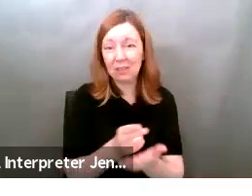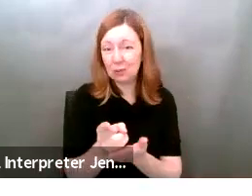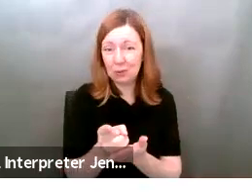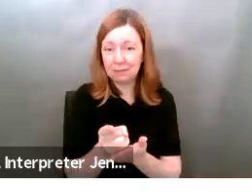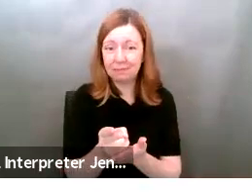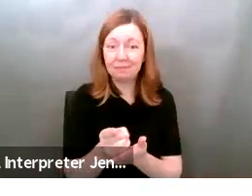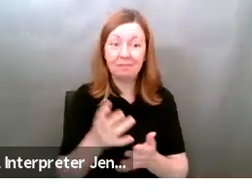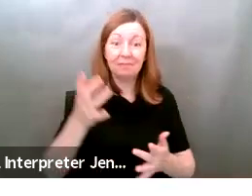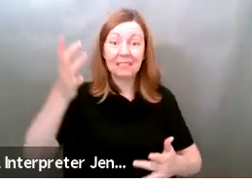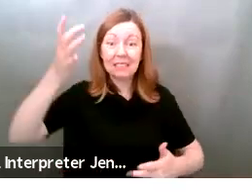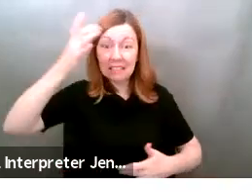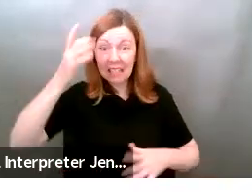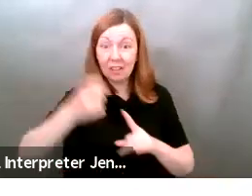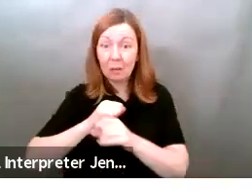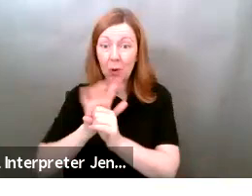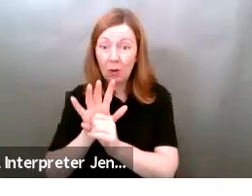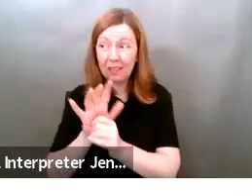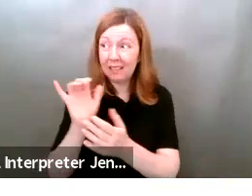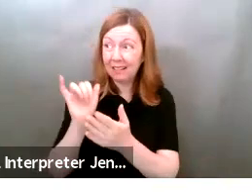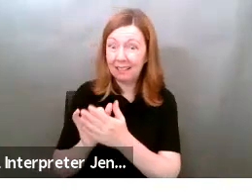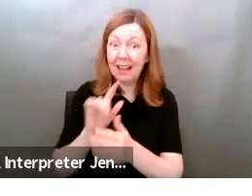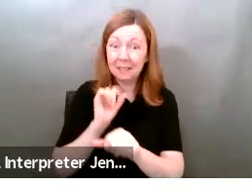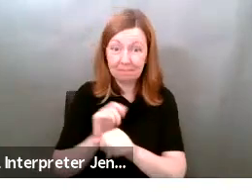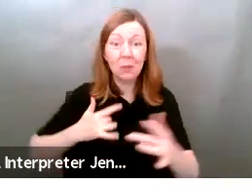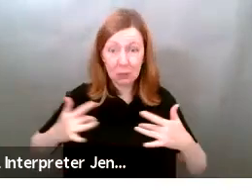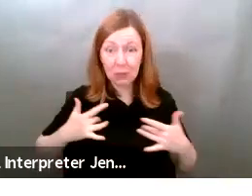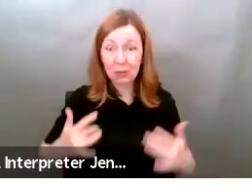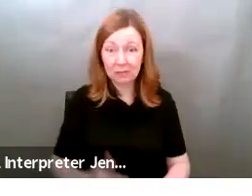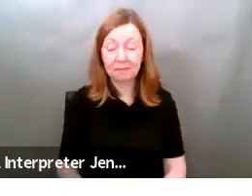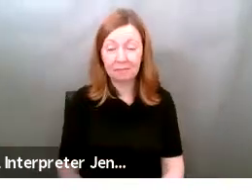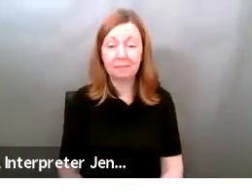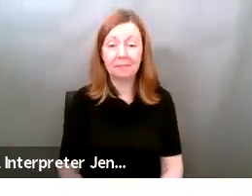getting sick from COVID is a very real concern.